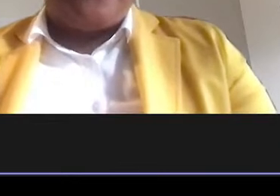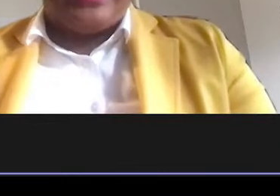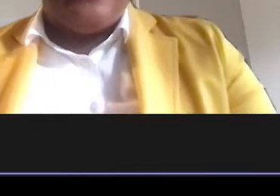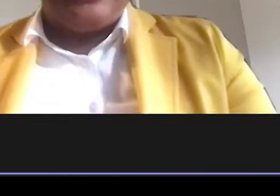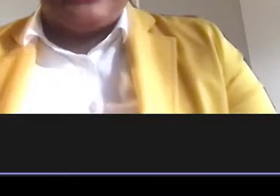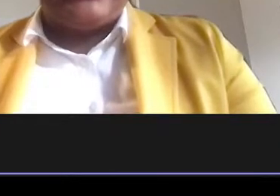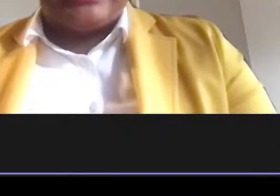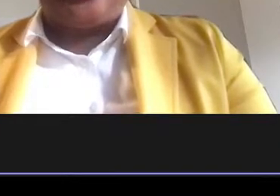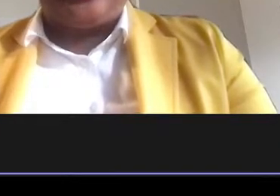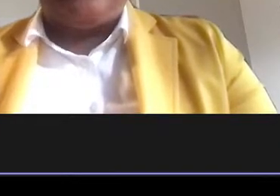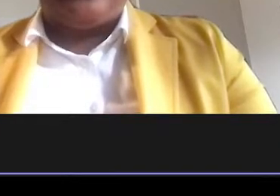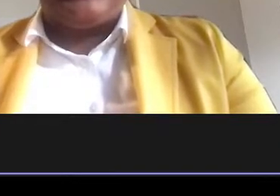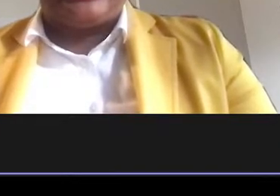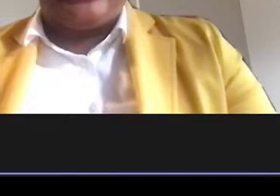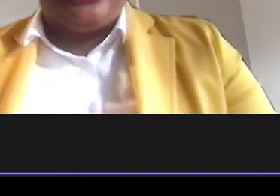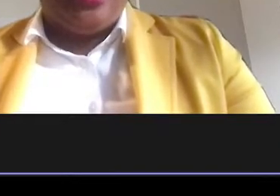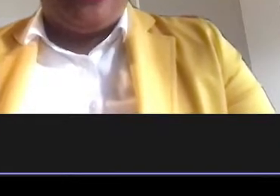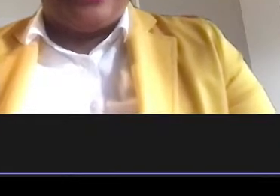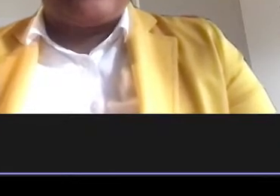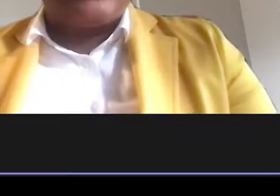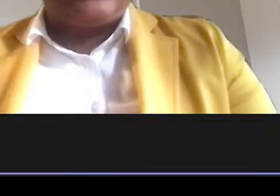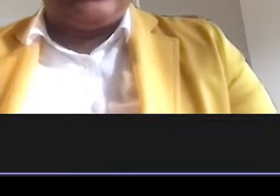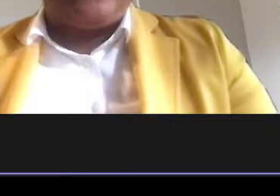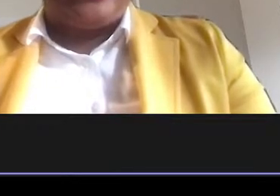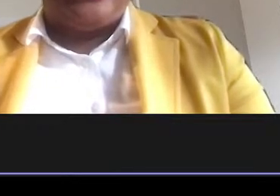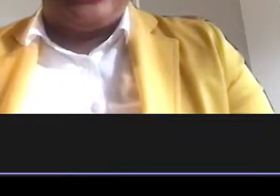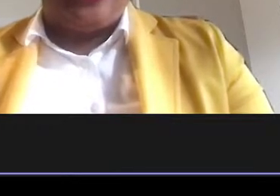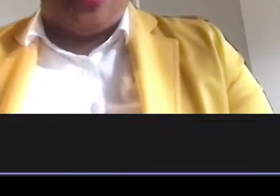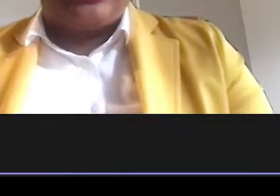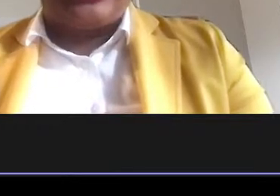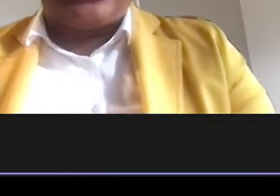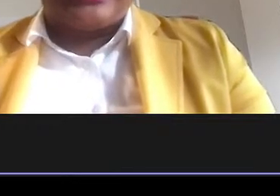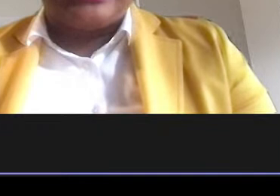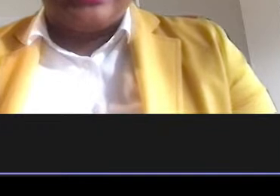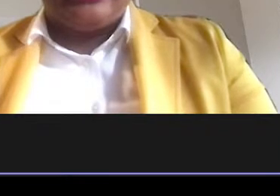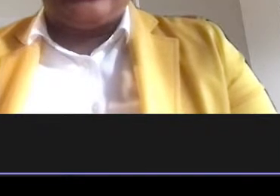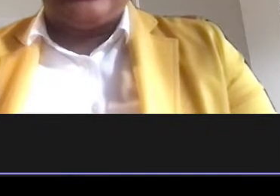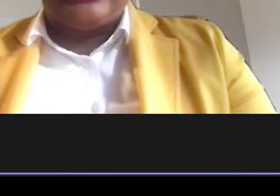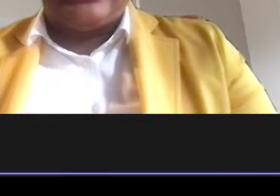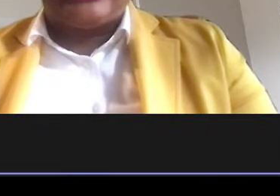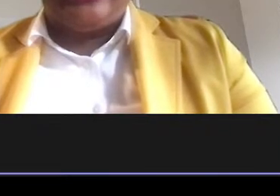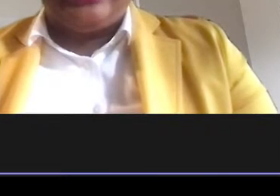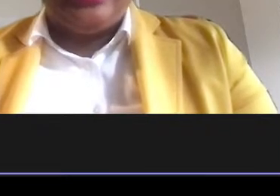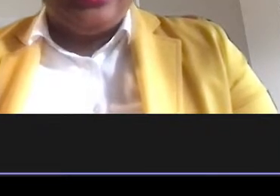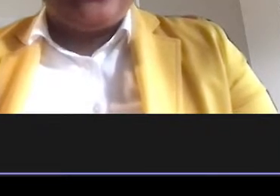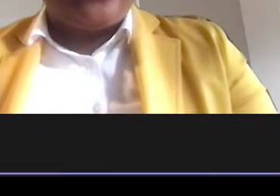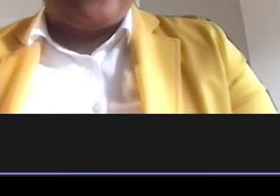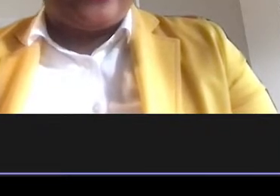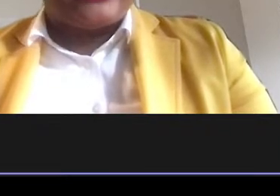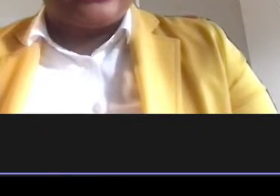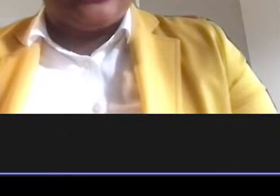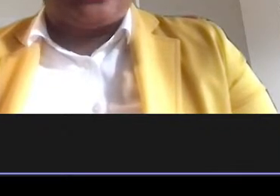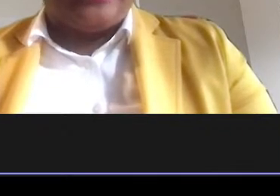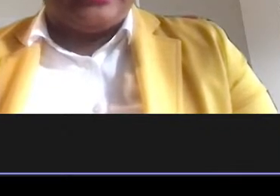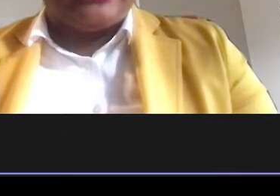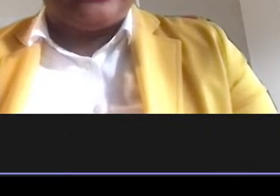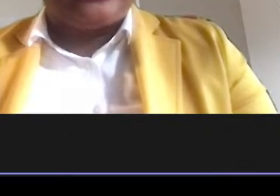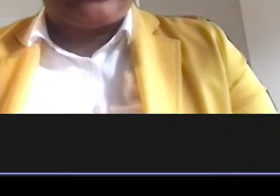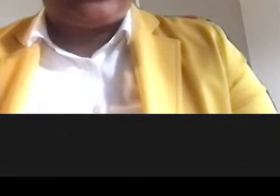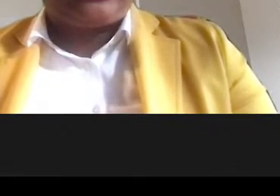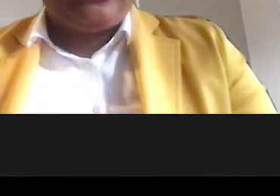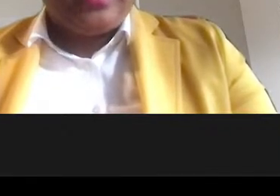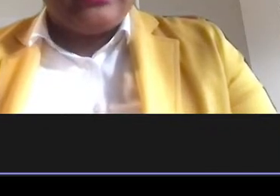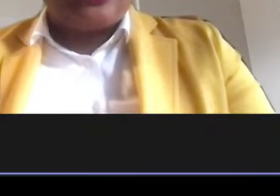responsible for the implementation and monitoring of housing delivery within all districts, including eThekwini, through various